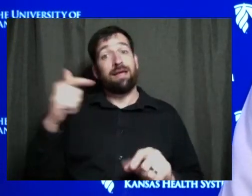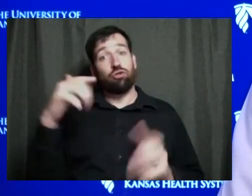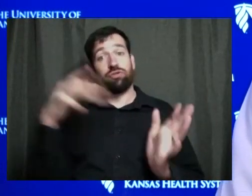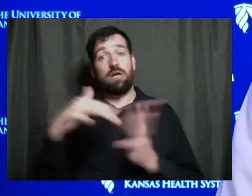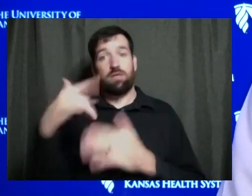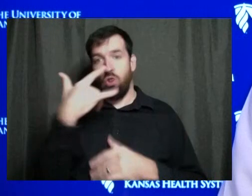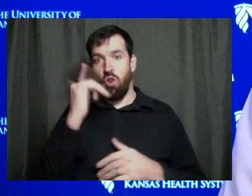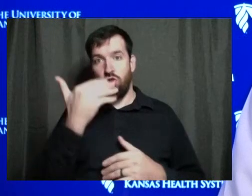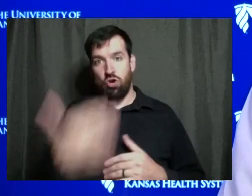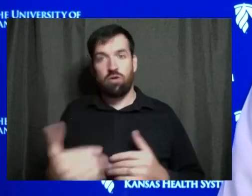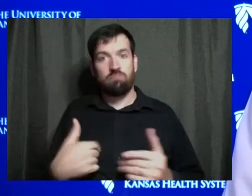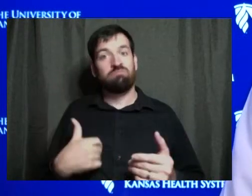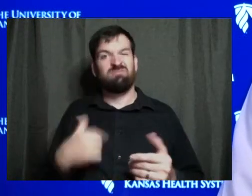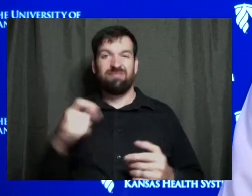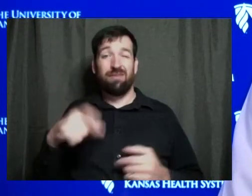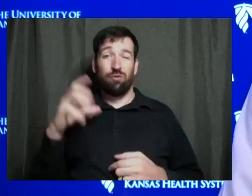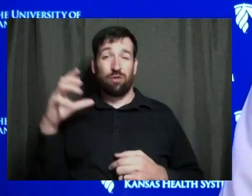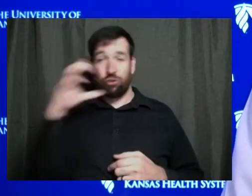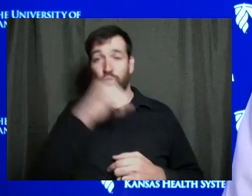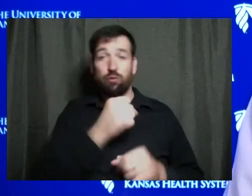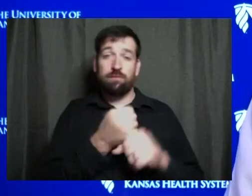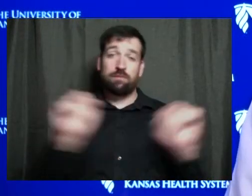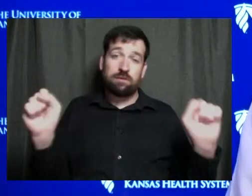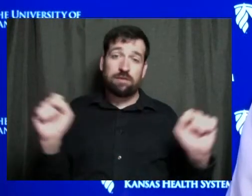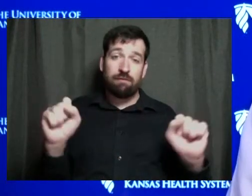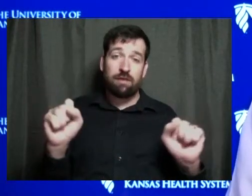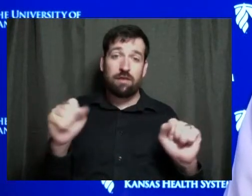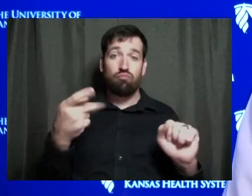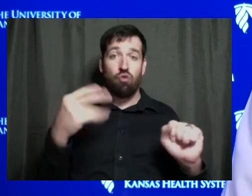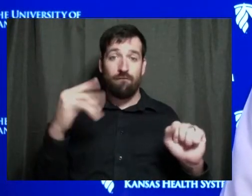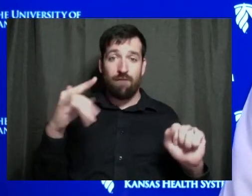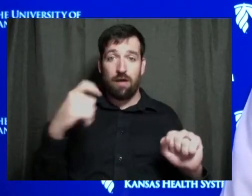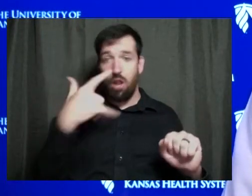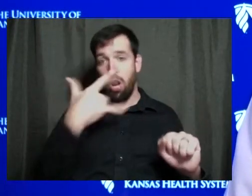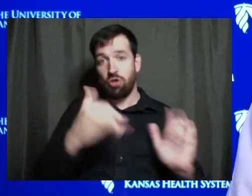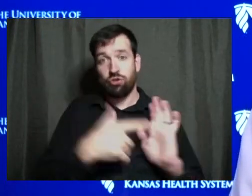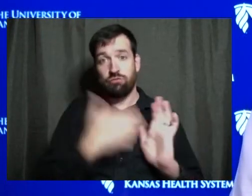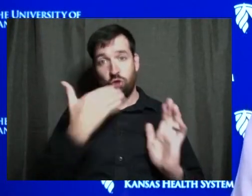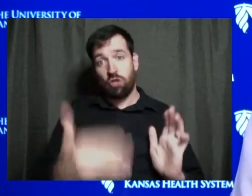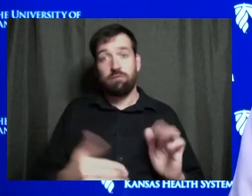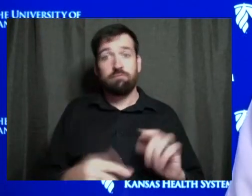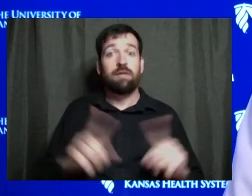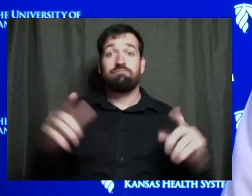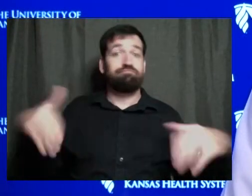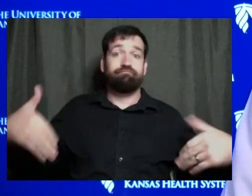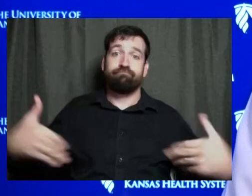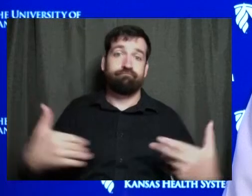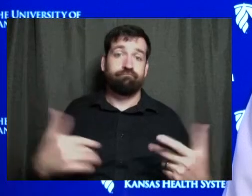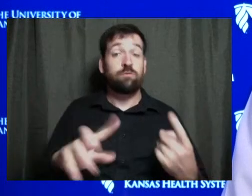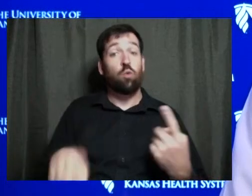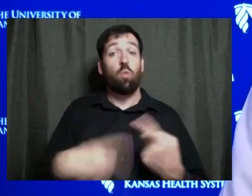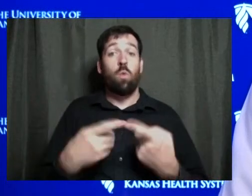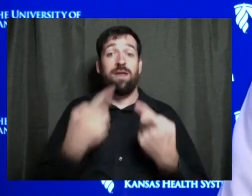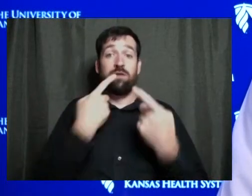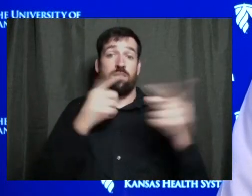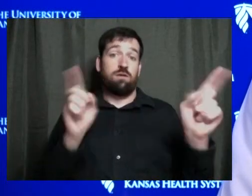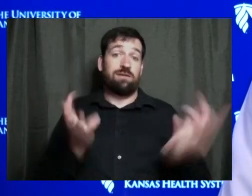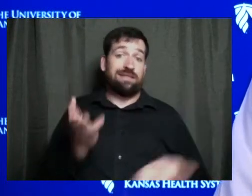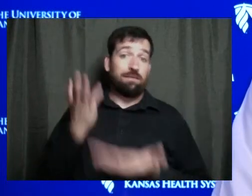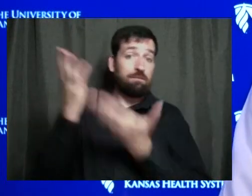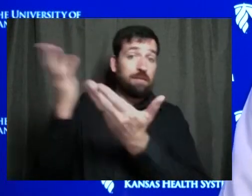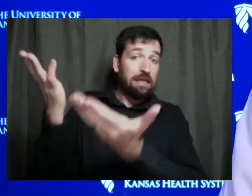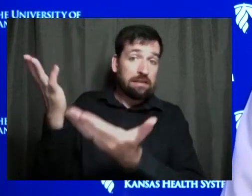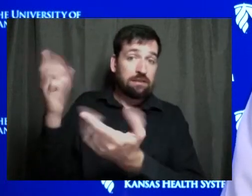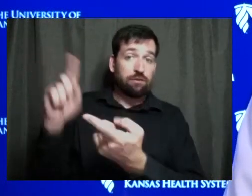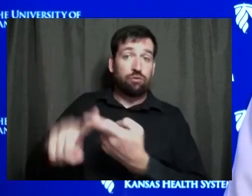the side effect profile looks good, but we haven't seen it completely. And once they are able to submit that data to the FDA